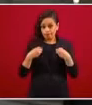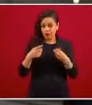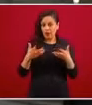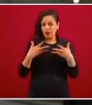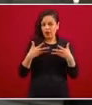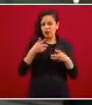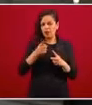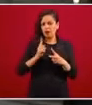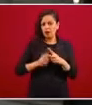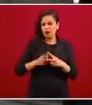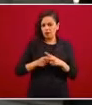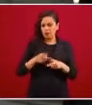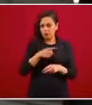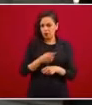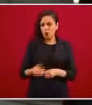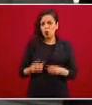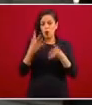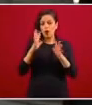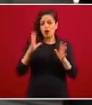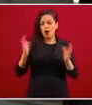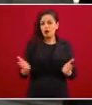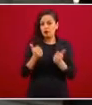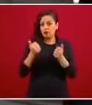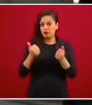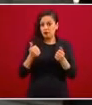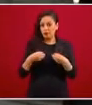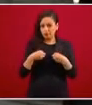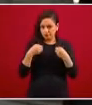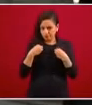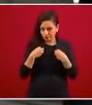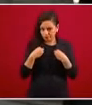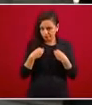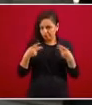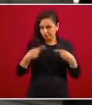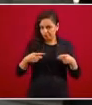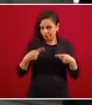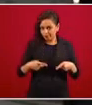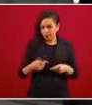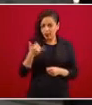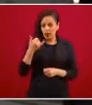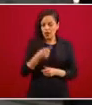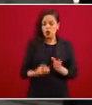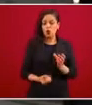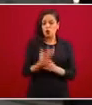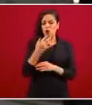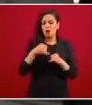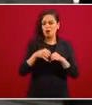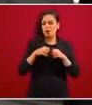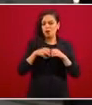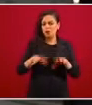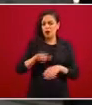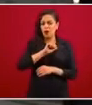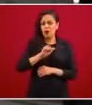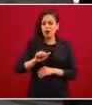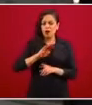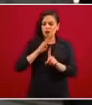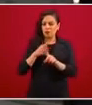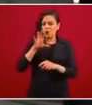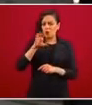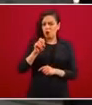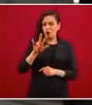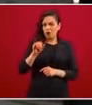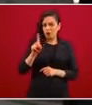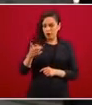And can we have an estimate of how many lives we have saved by the implementation of the